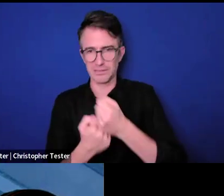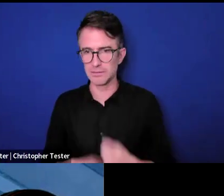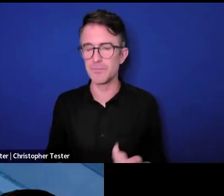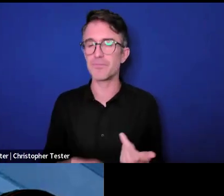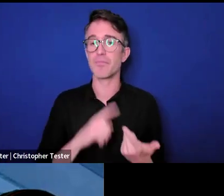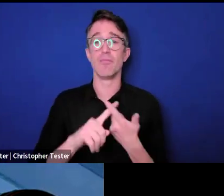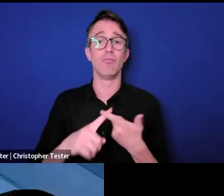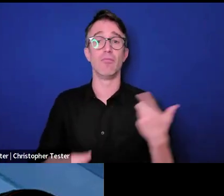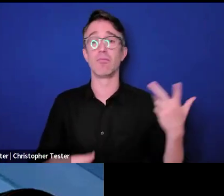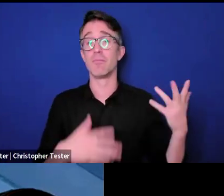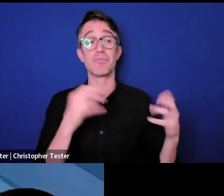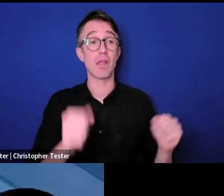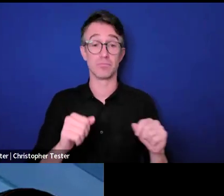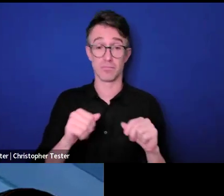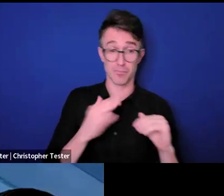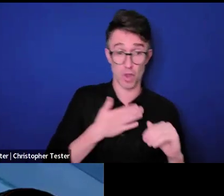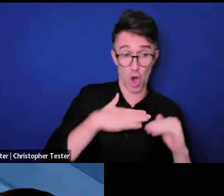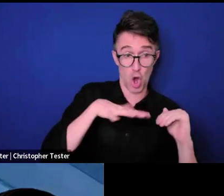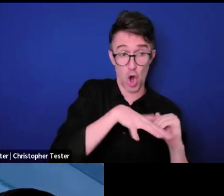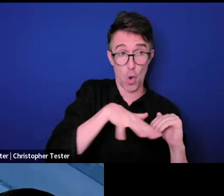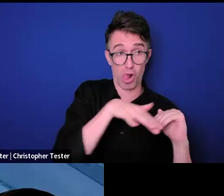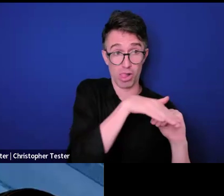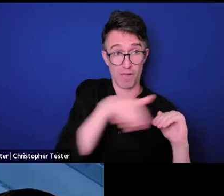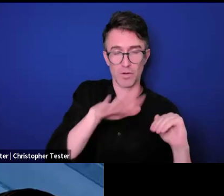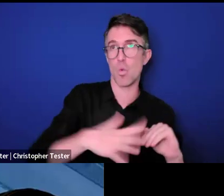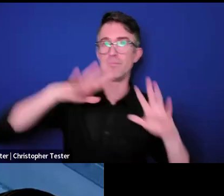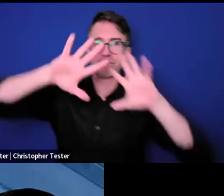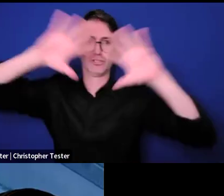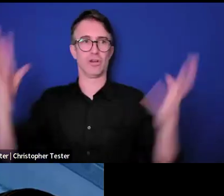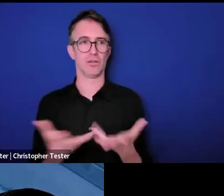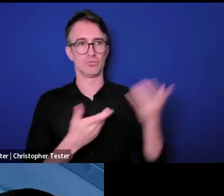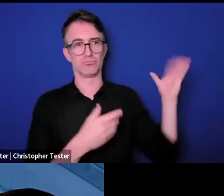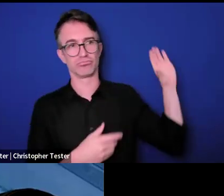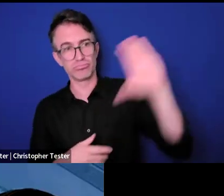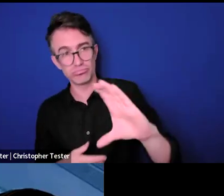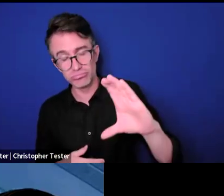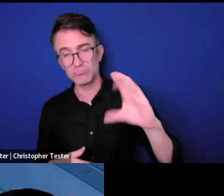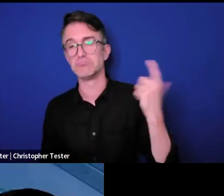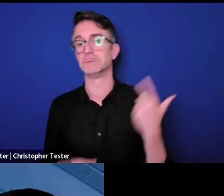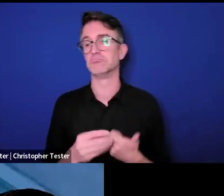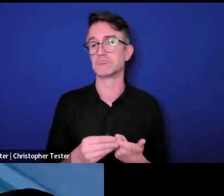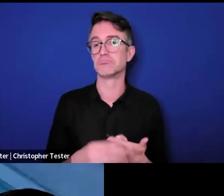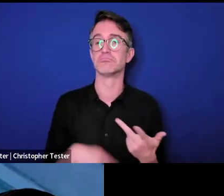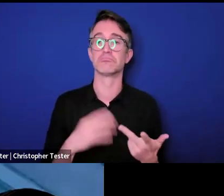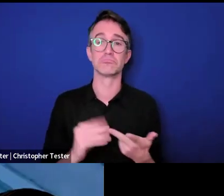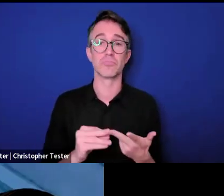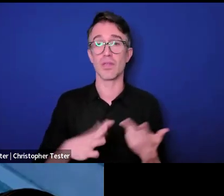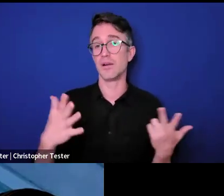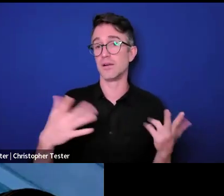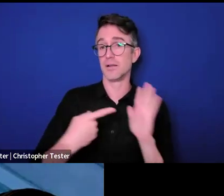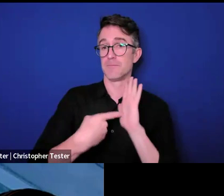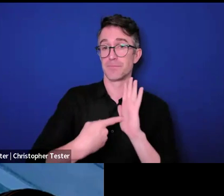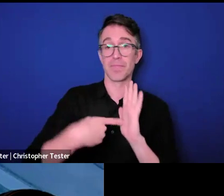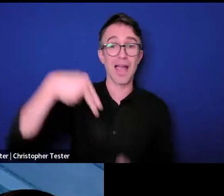and financing. We often see NGOs, civil society, play an important role also in filling the service